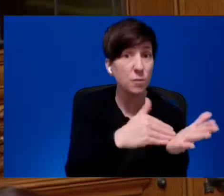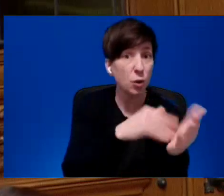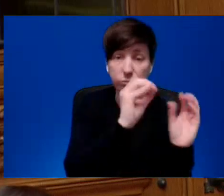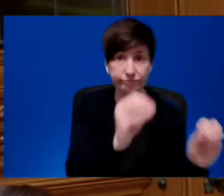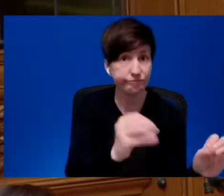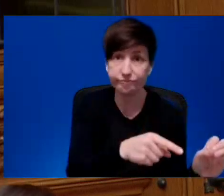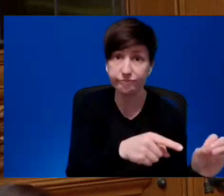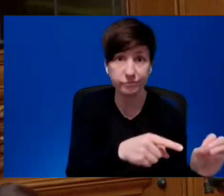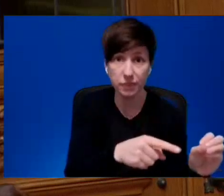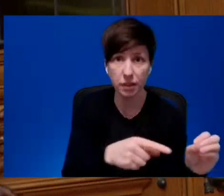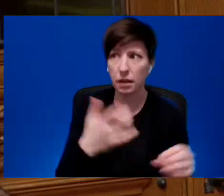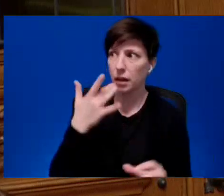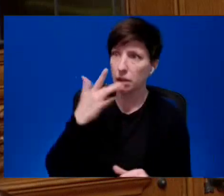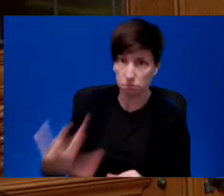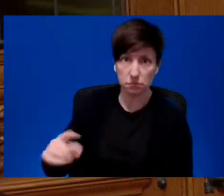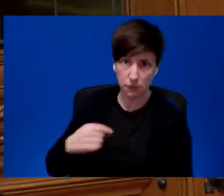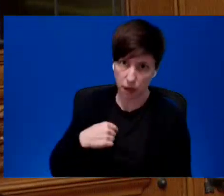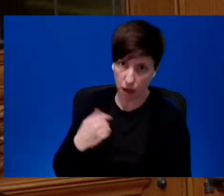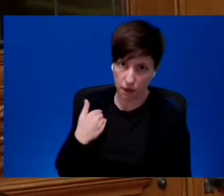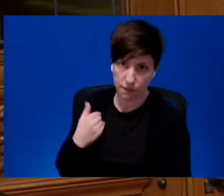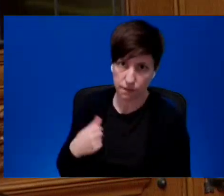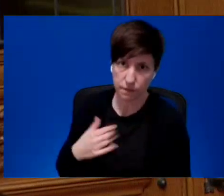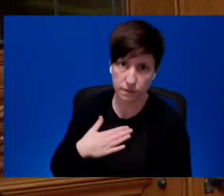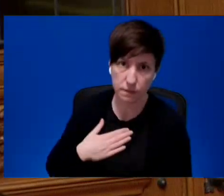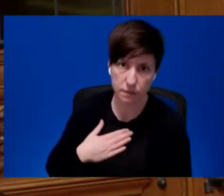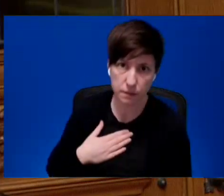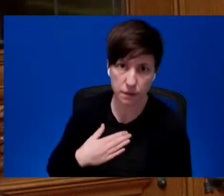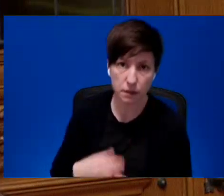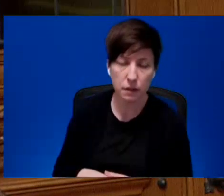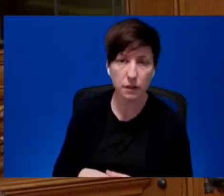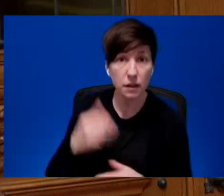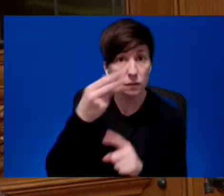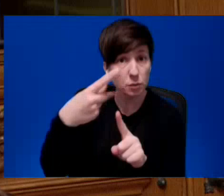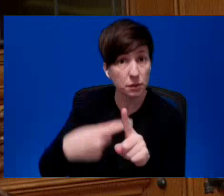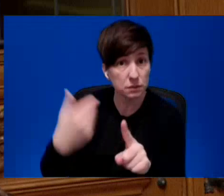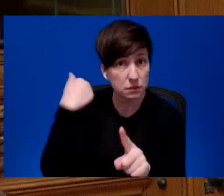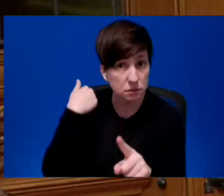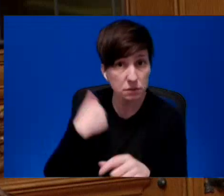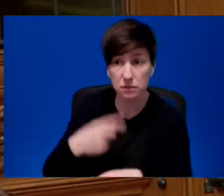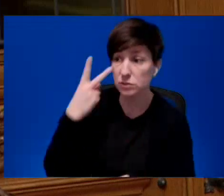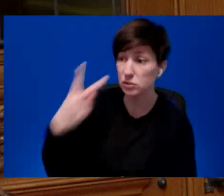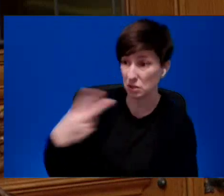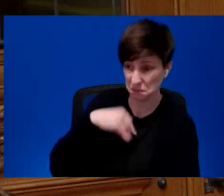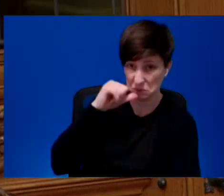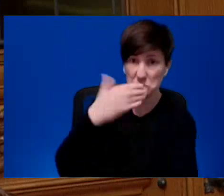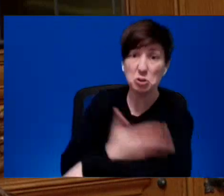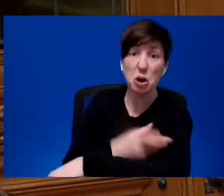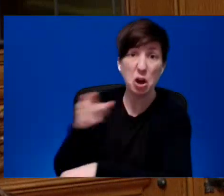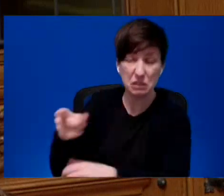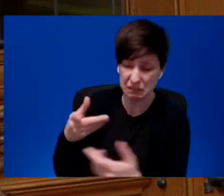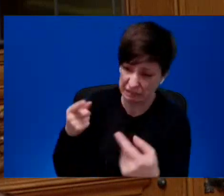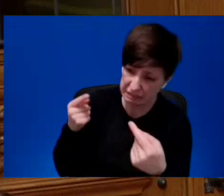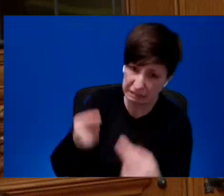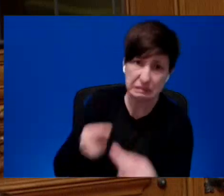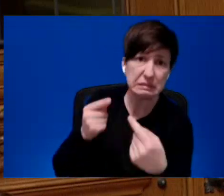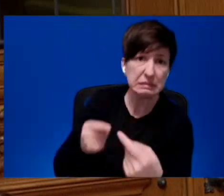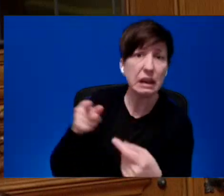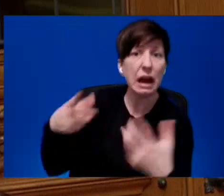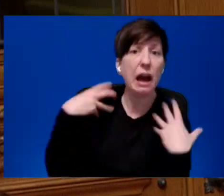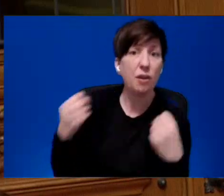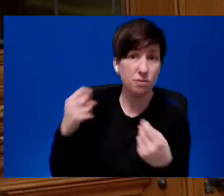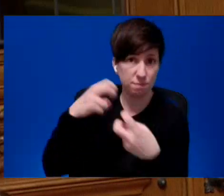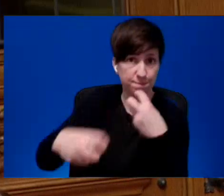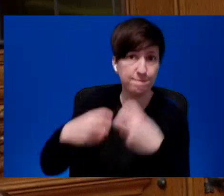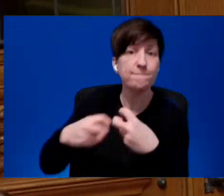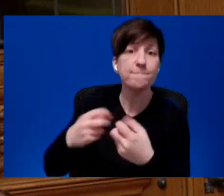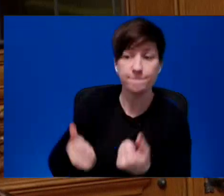Just a few months ago, I watched my own daughter struggle with a health issue in the Abbotsford Hospital. I